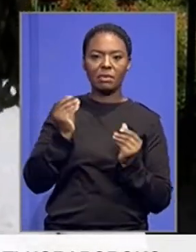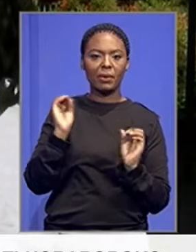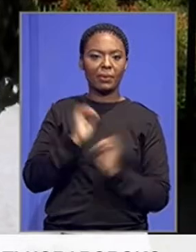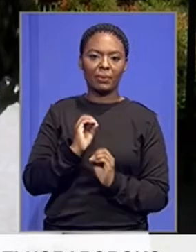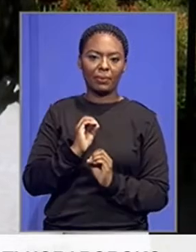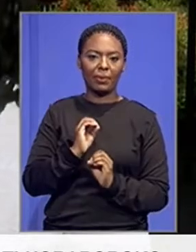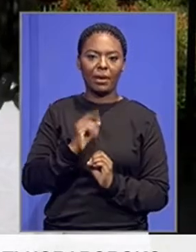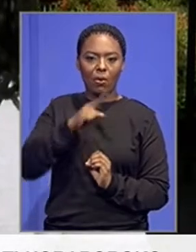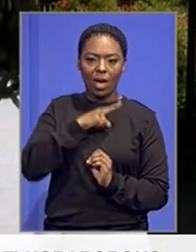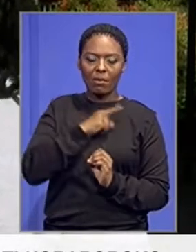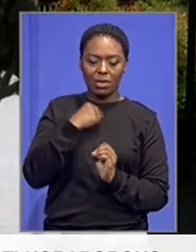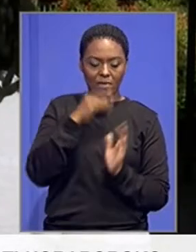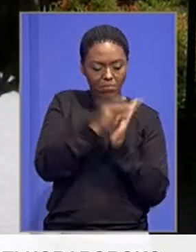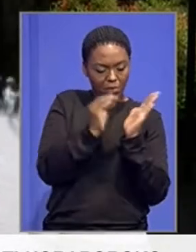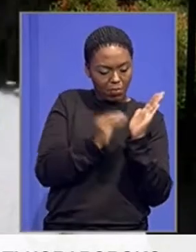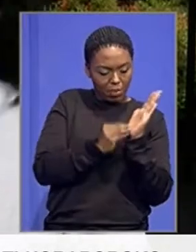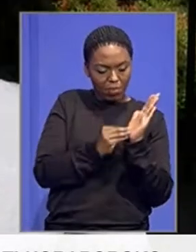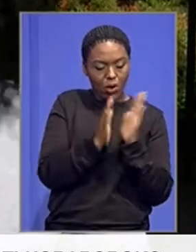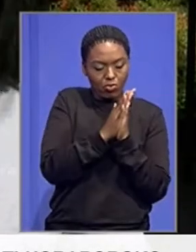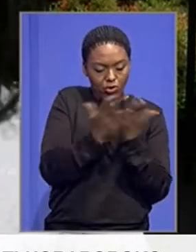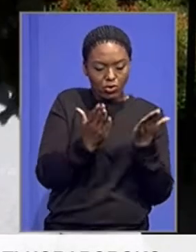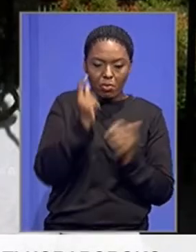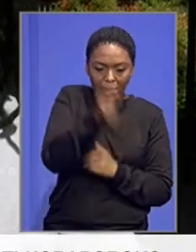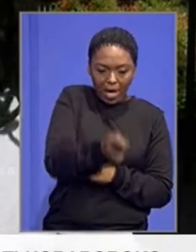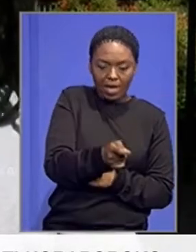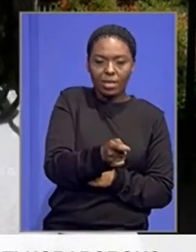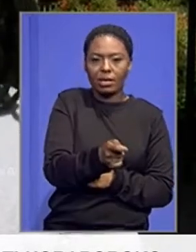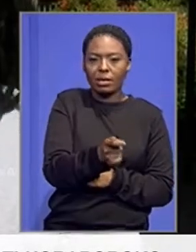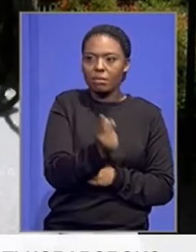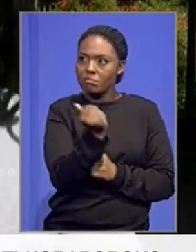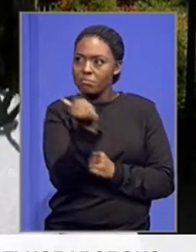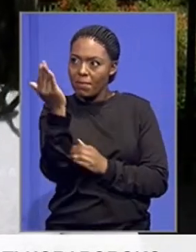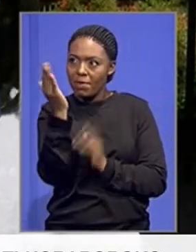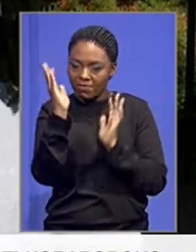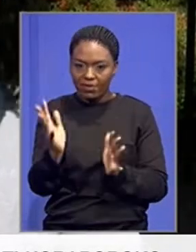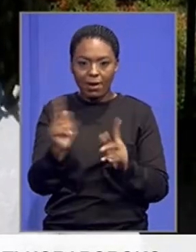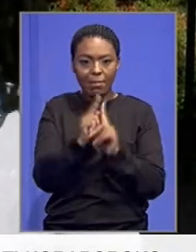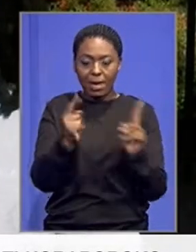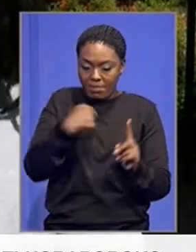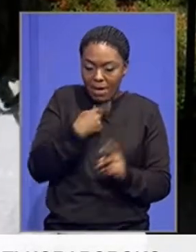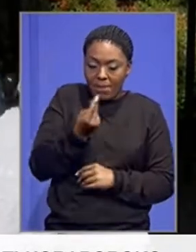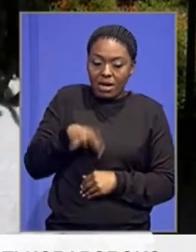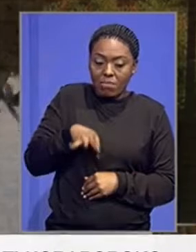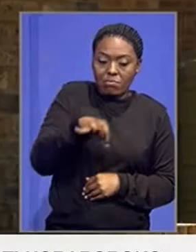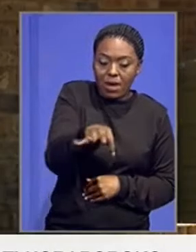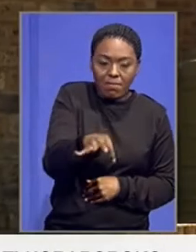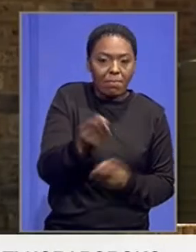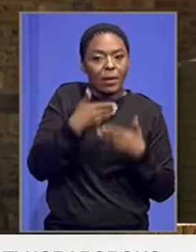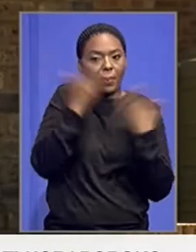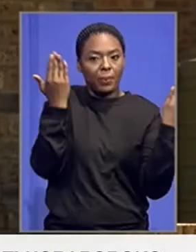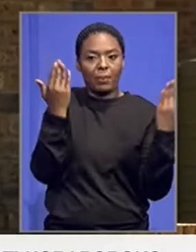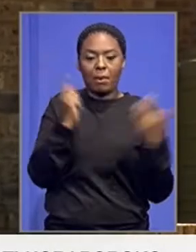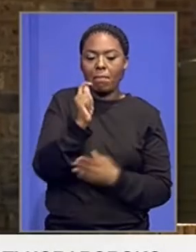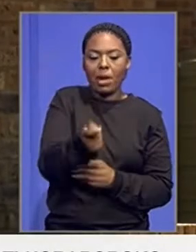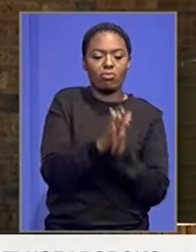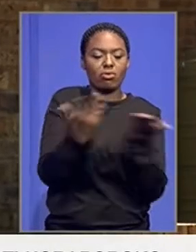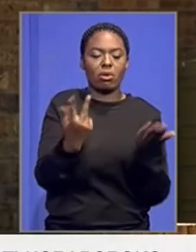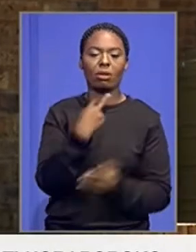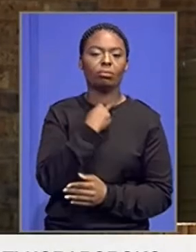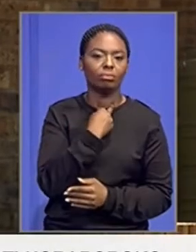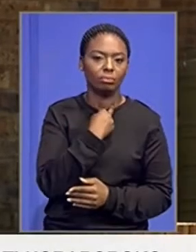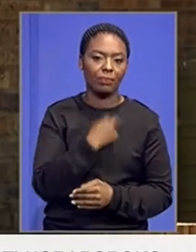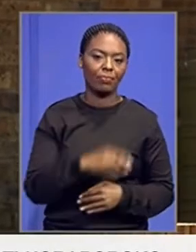pay, and I don't have money to pay for those books. Go le jalo matsapa ke